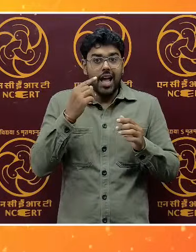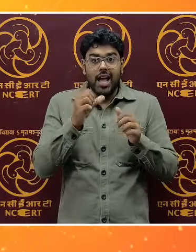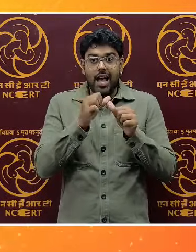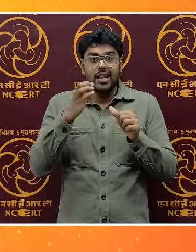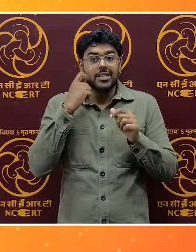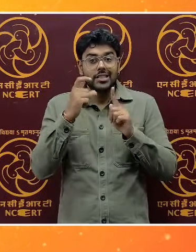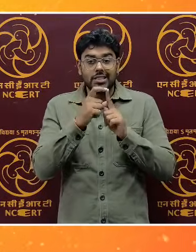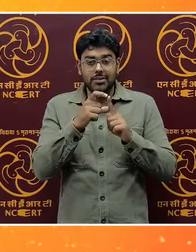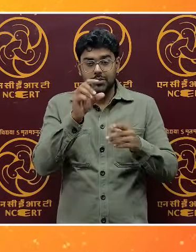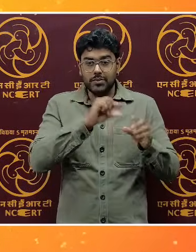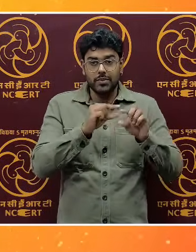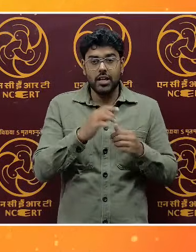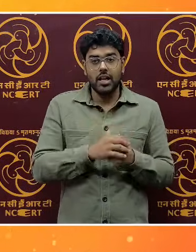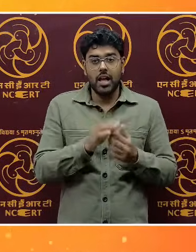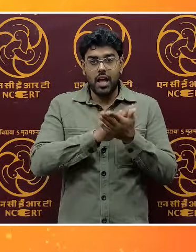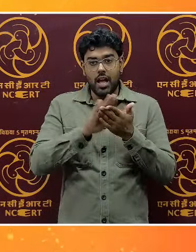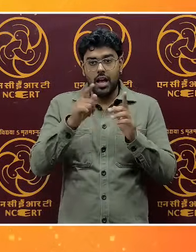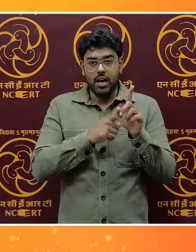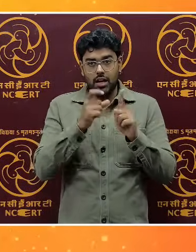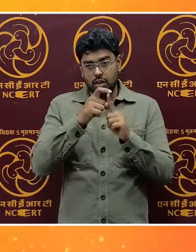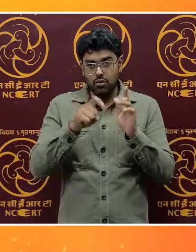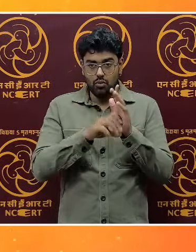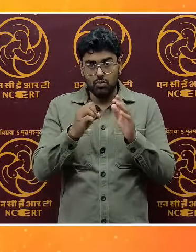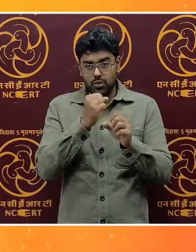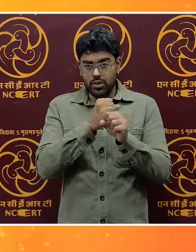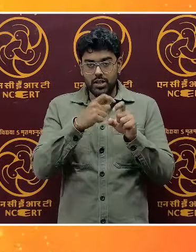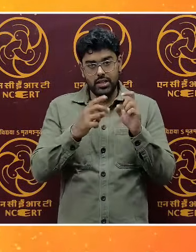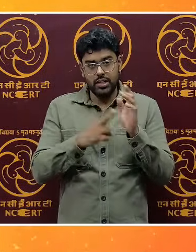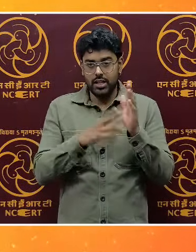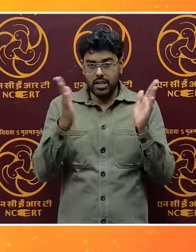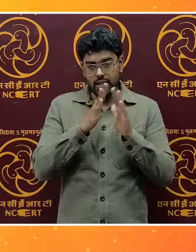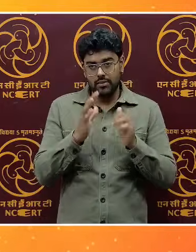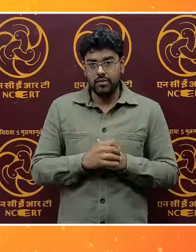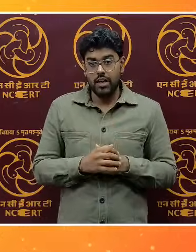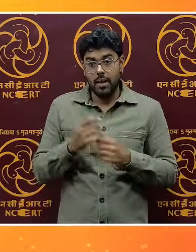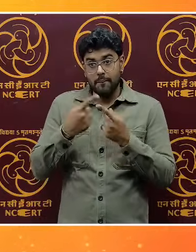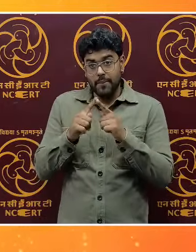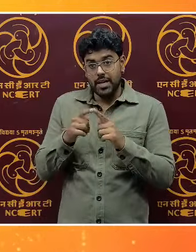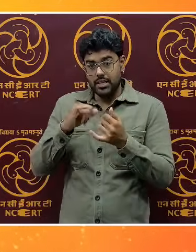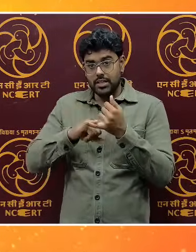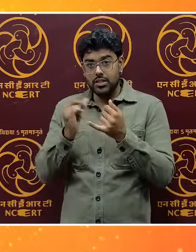gas. At the same time, sulfur is a non-metal. Non-metals, they do not react